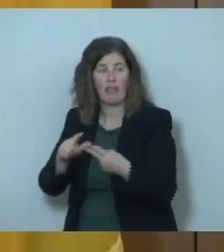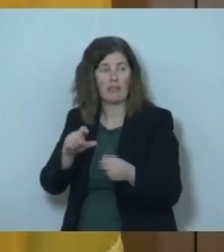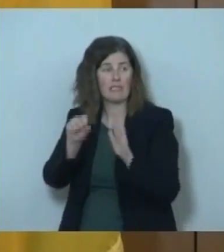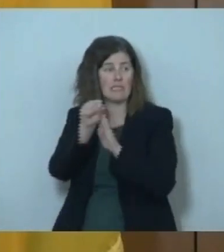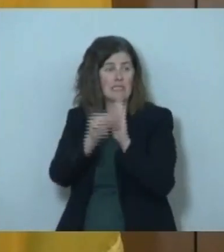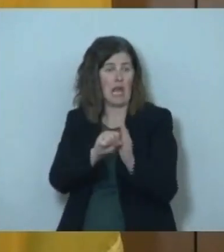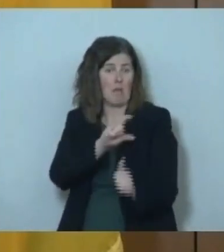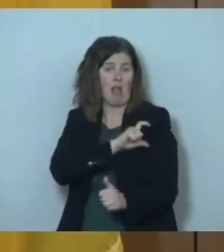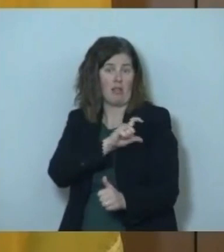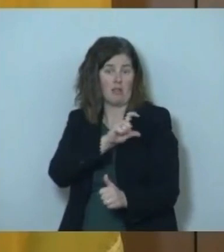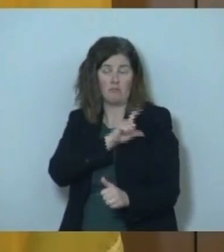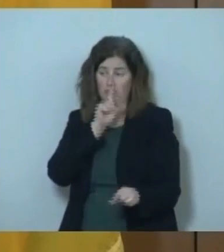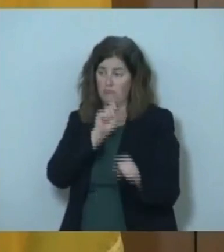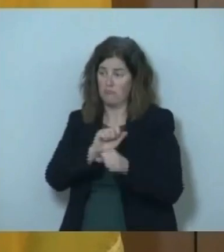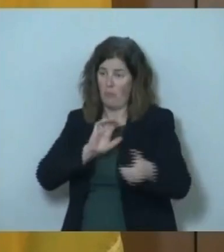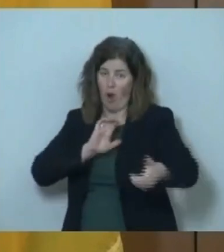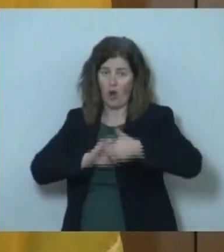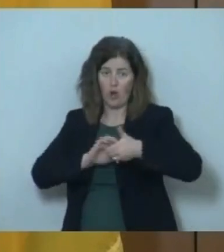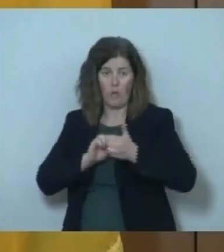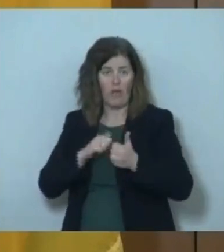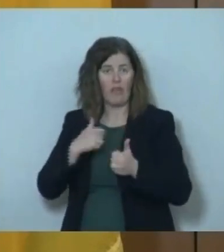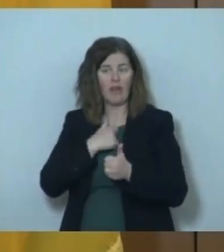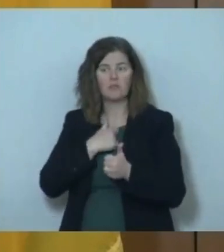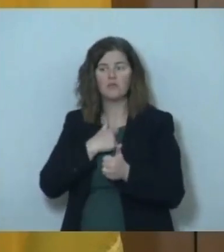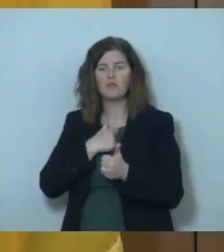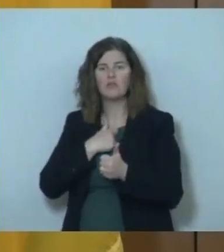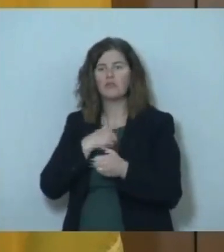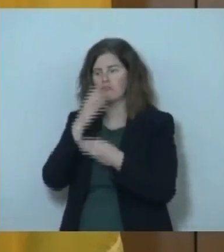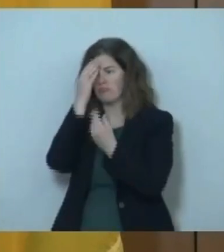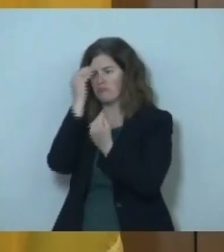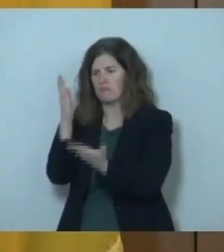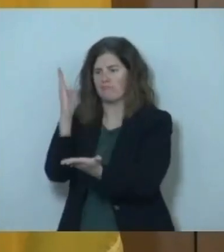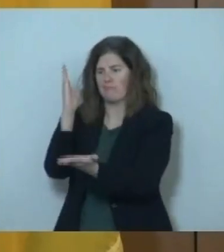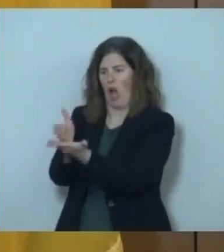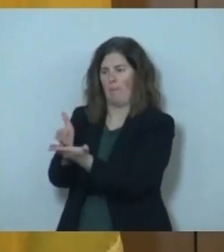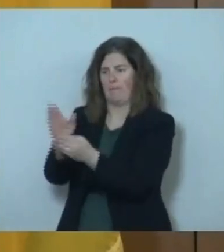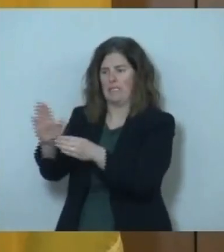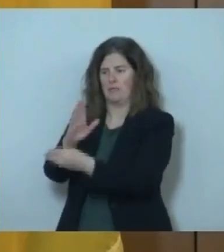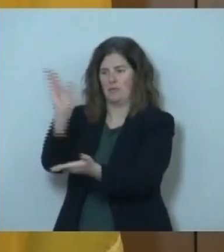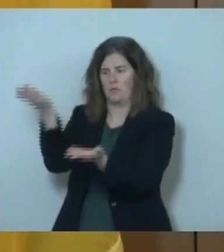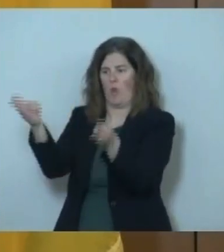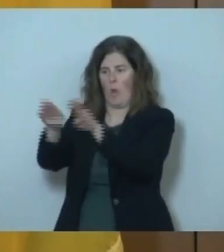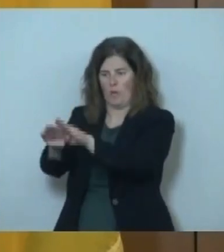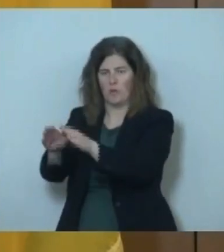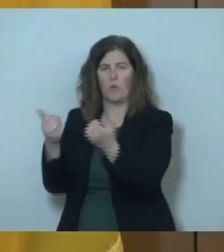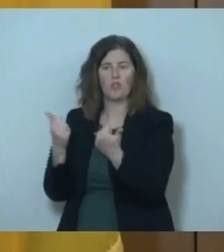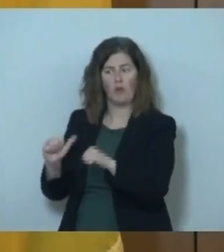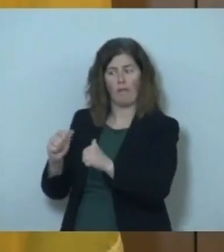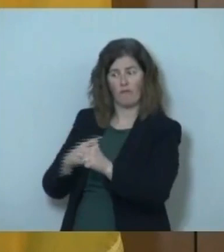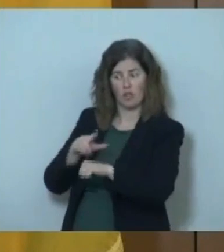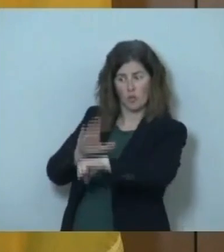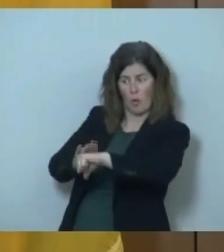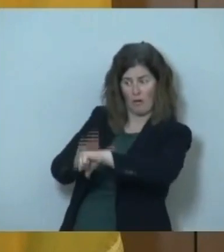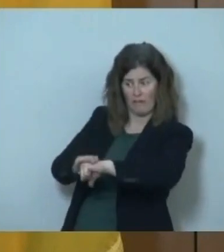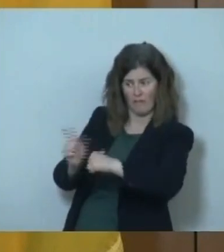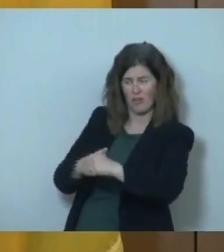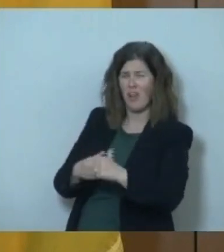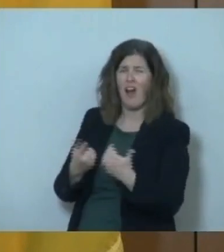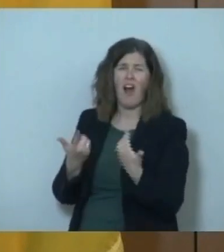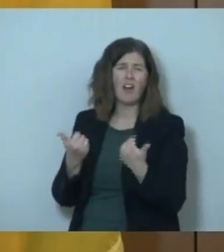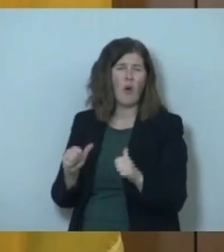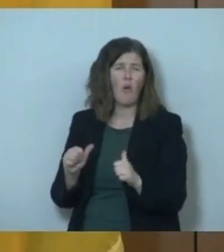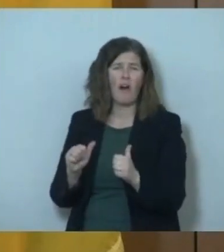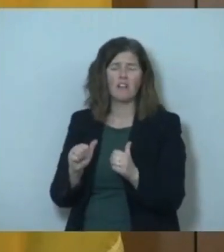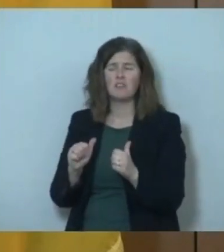are full-on partners, who provide the cease and desist notices. We try to do warnings on the front end, We're not trying to play a